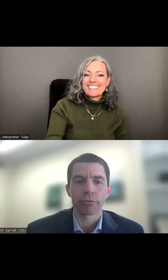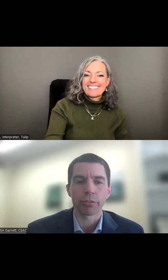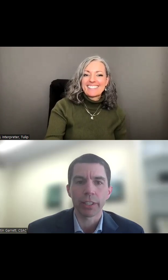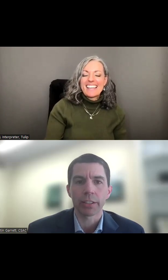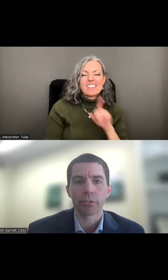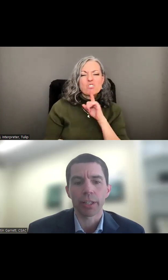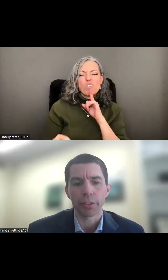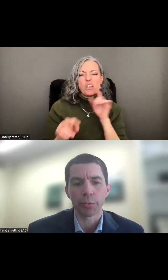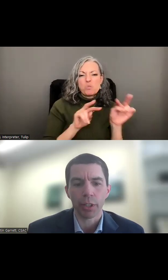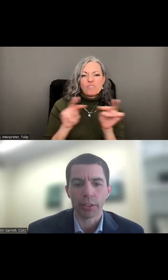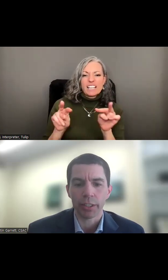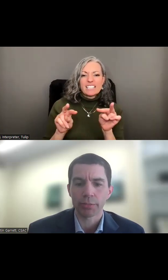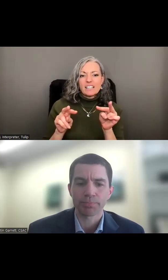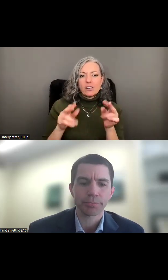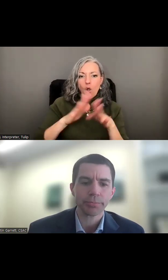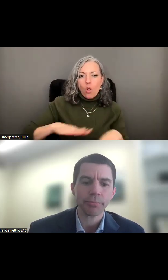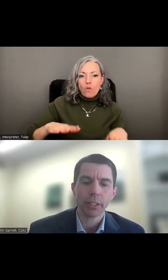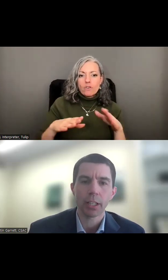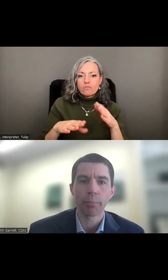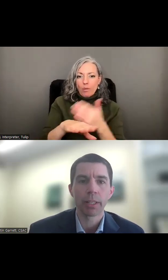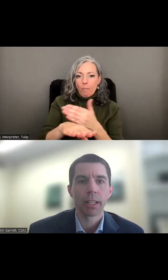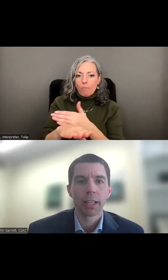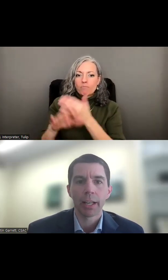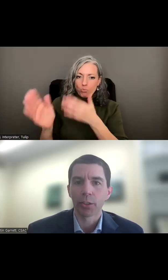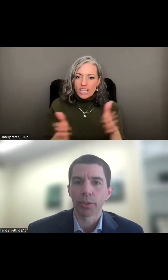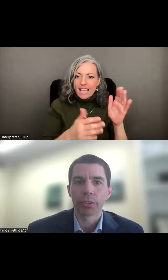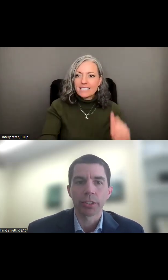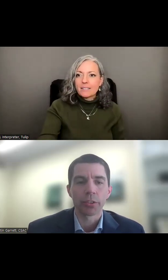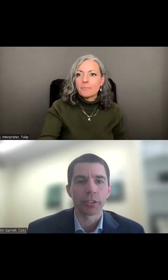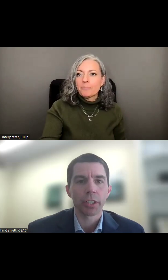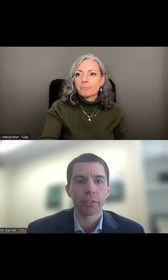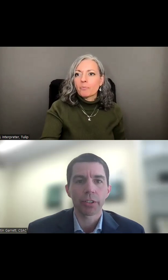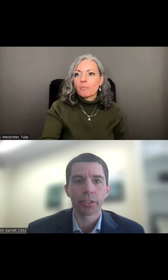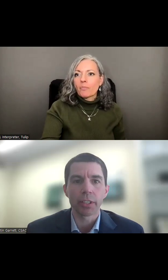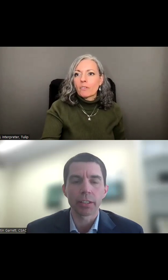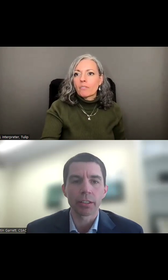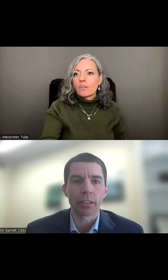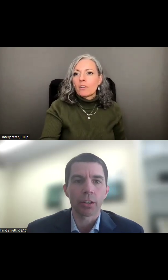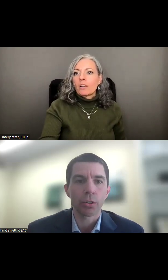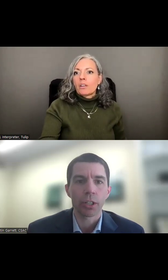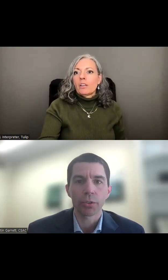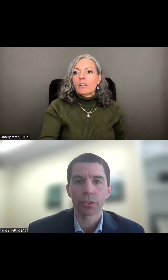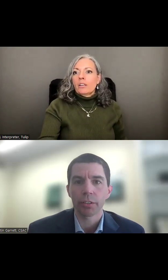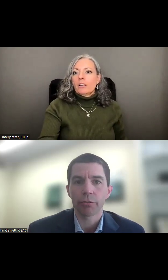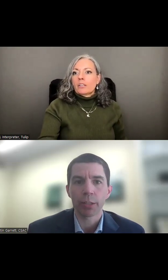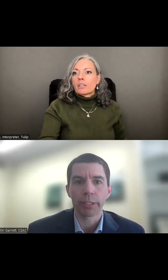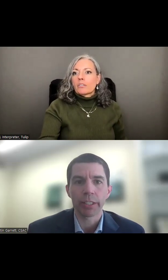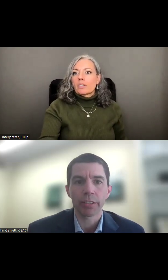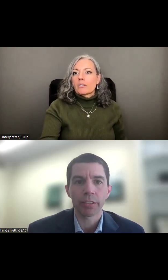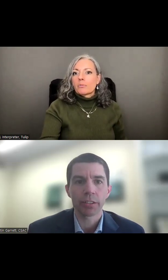really reflected throughout this process. As was, you know, just covered, there's a whole host